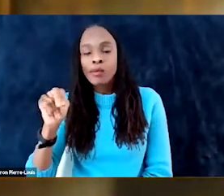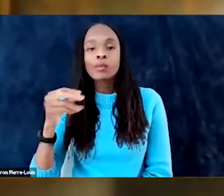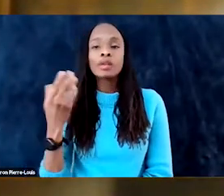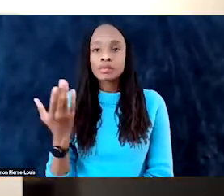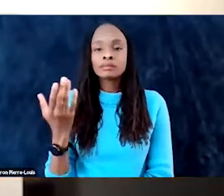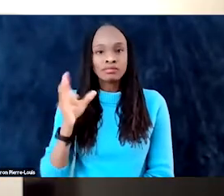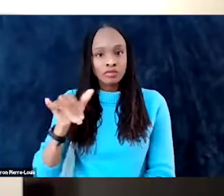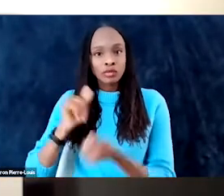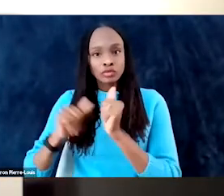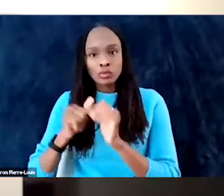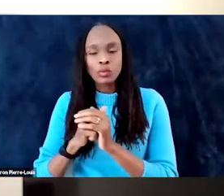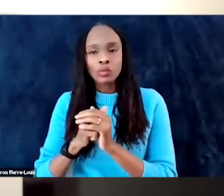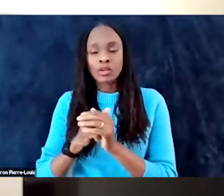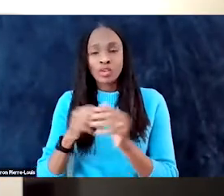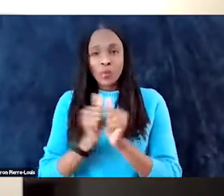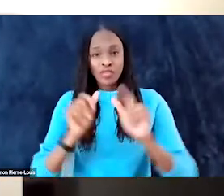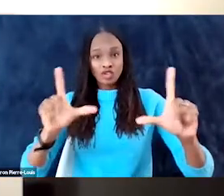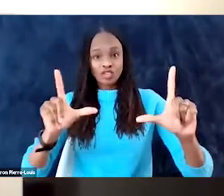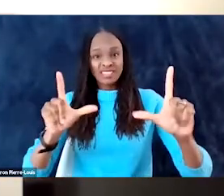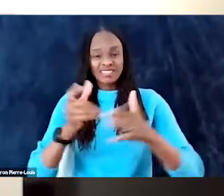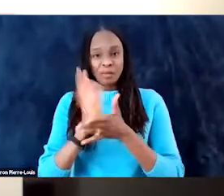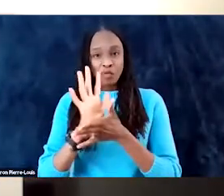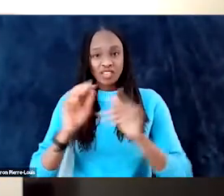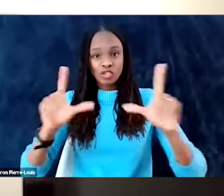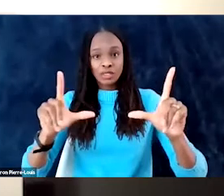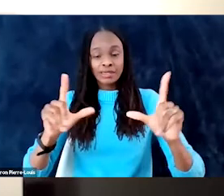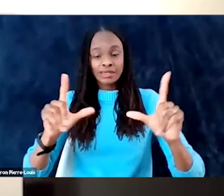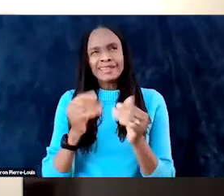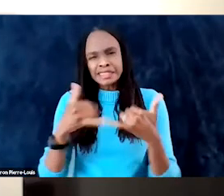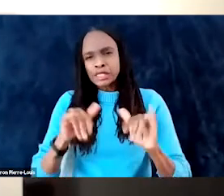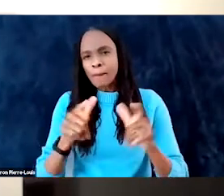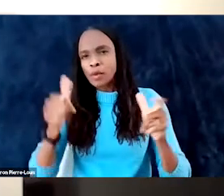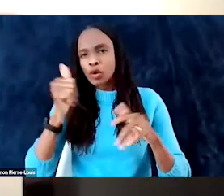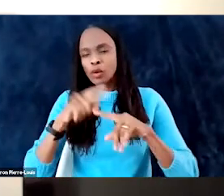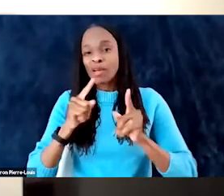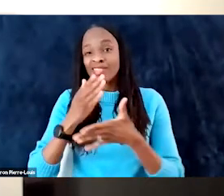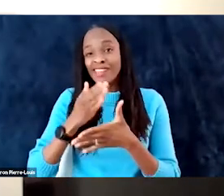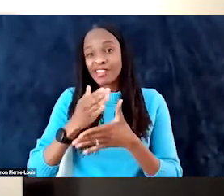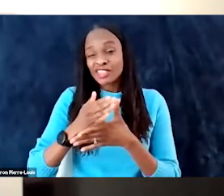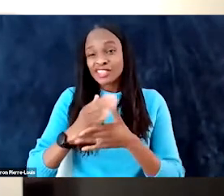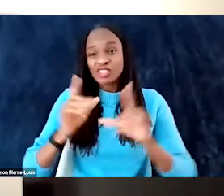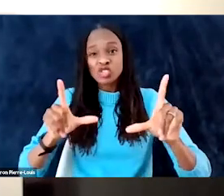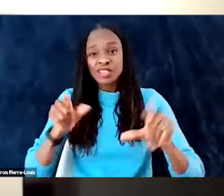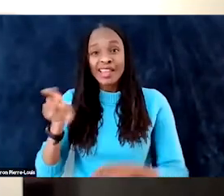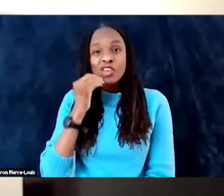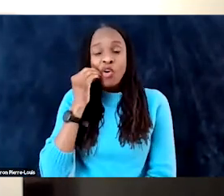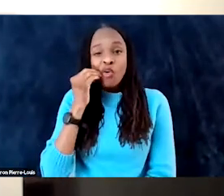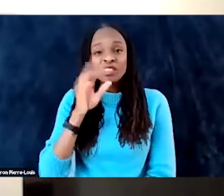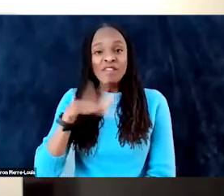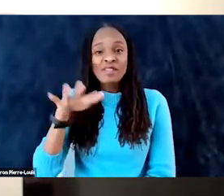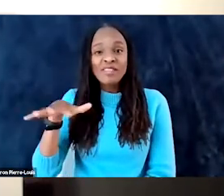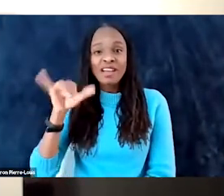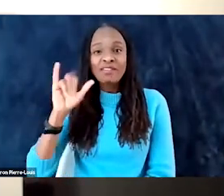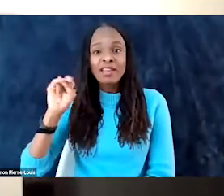And as far as screens, the movie screen is still bigger, but the average screen at home is 55 inches.